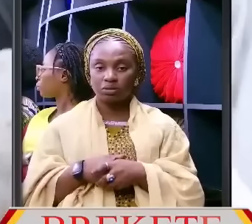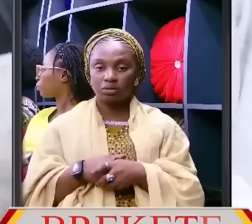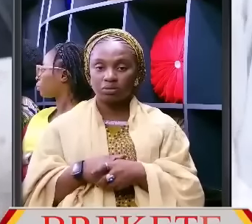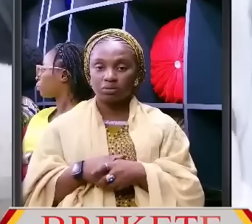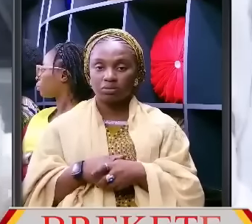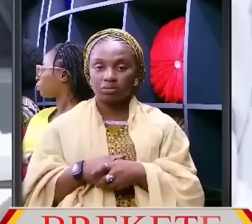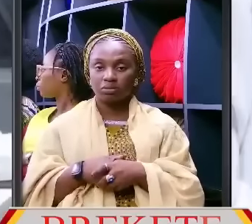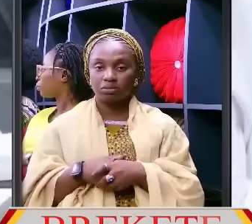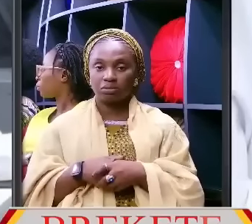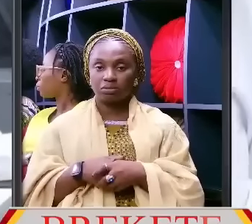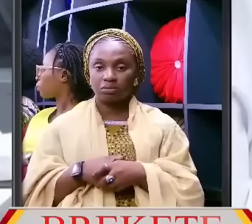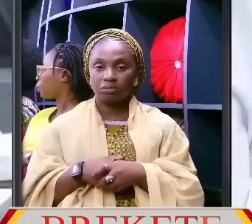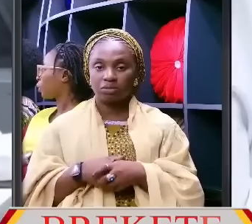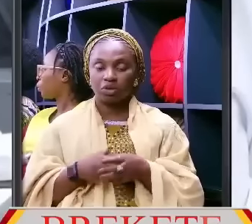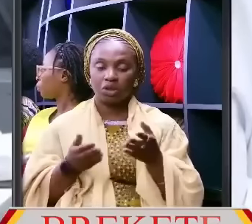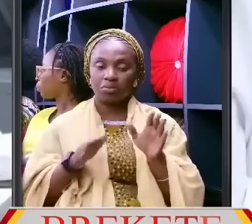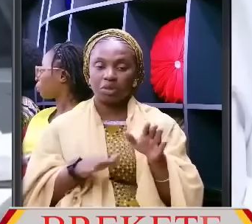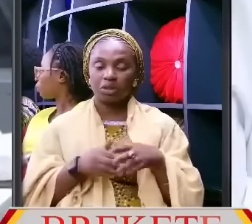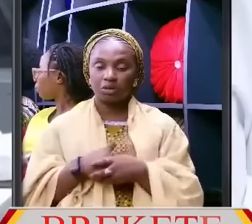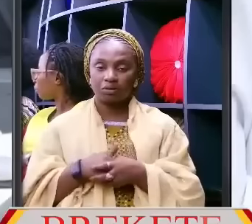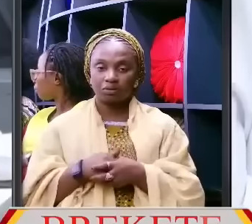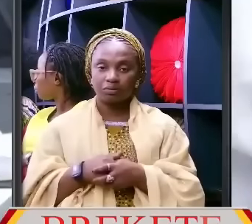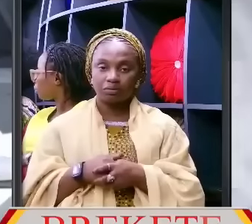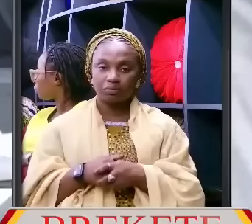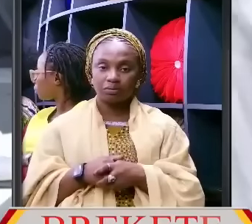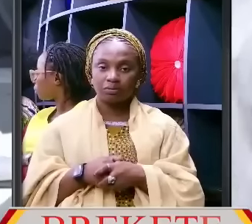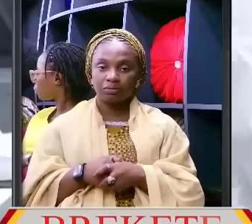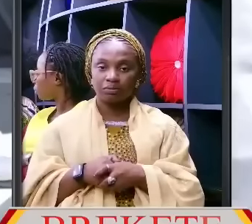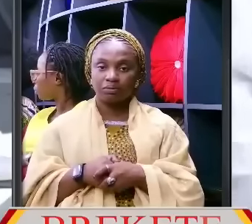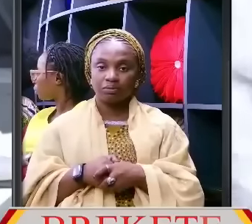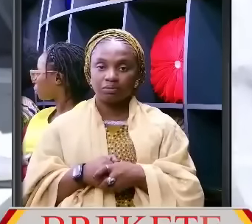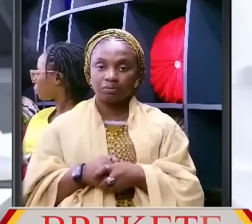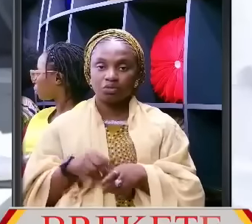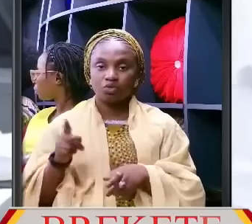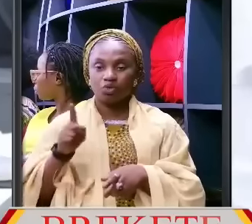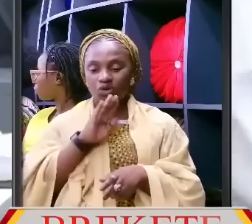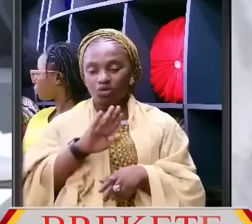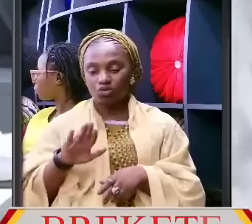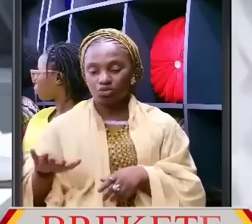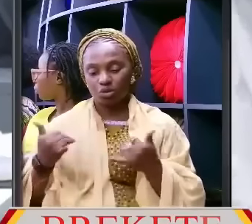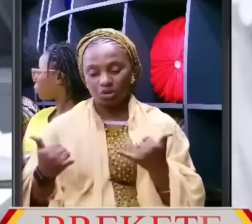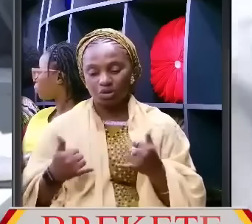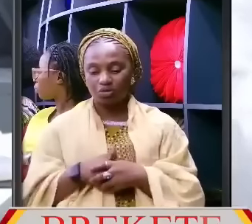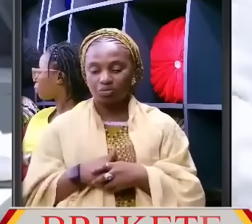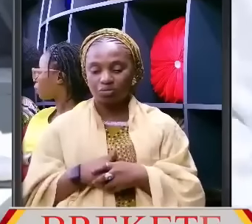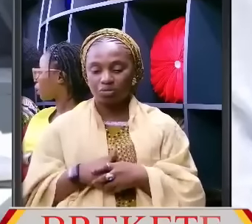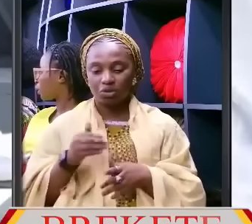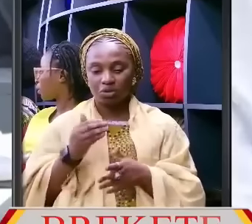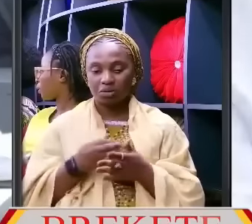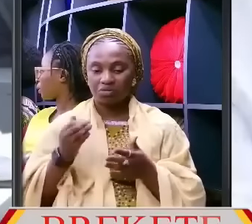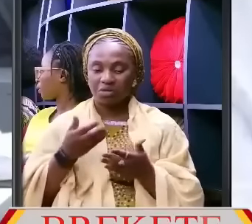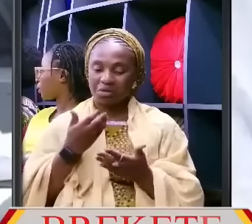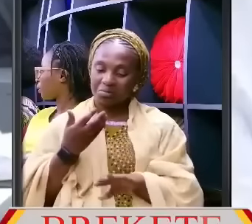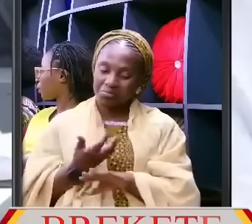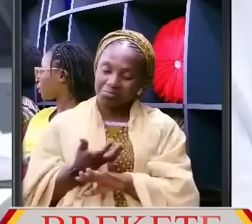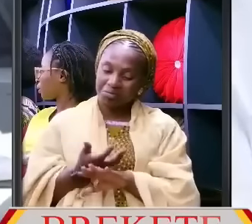so be it. May he so rest in peace. Amen. Where are the children there now? Some of them they beg for food.